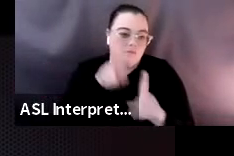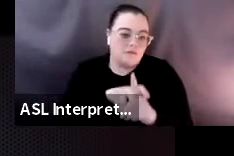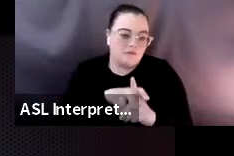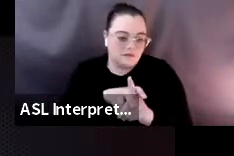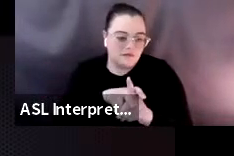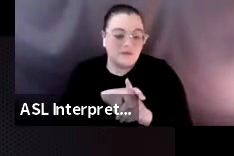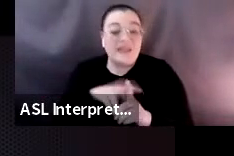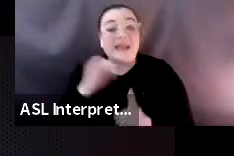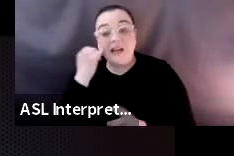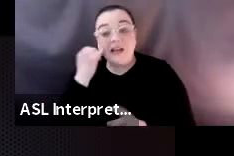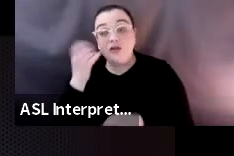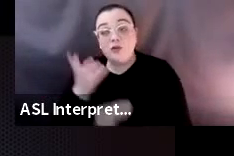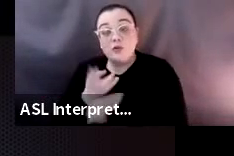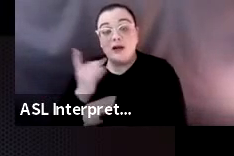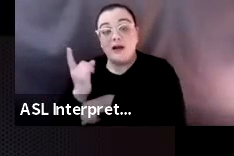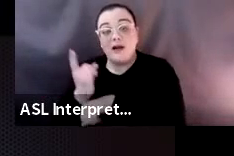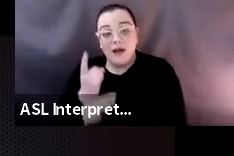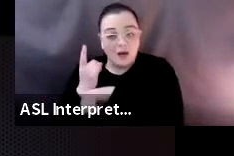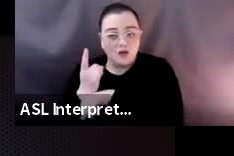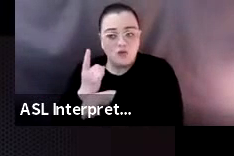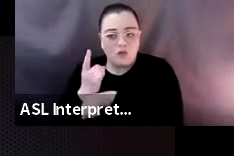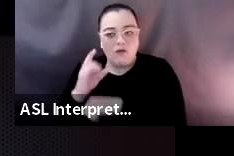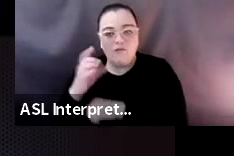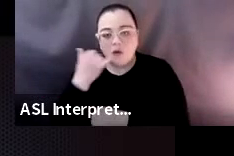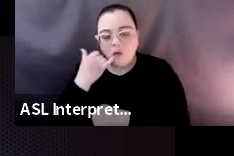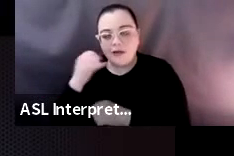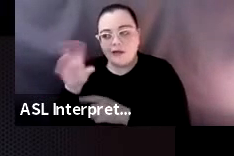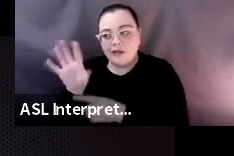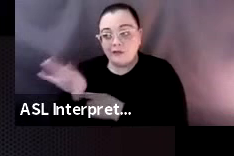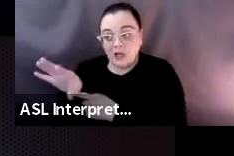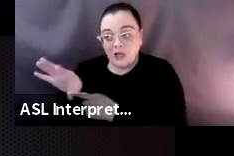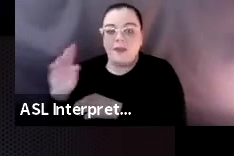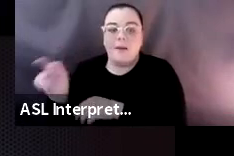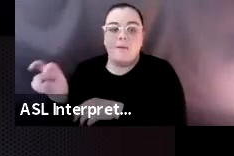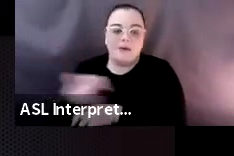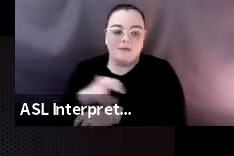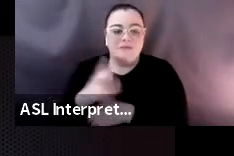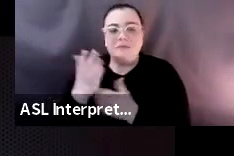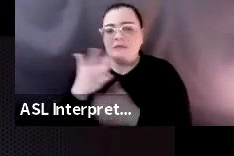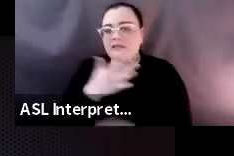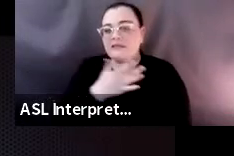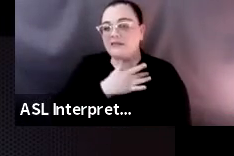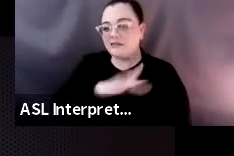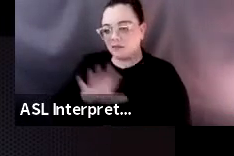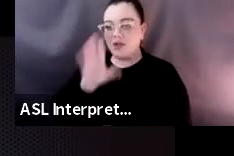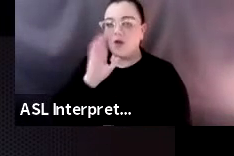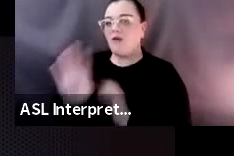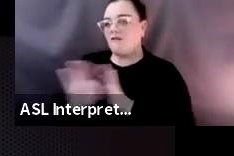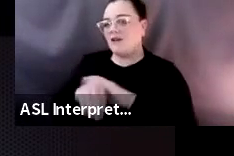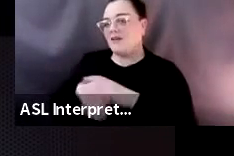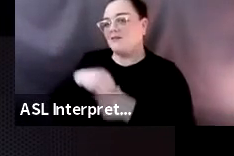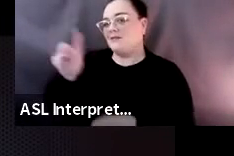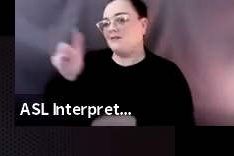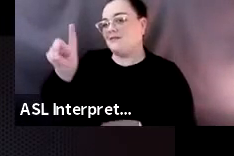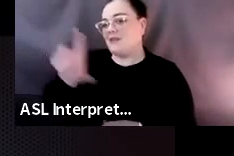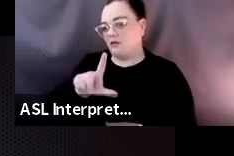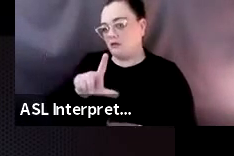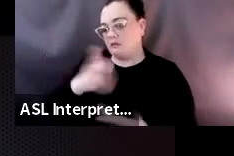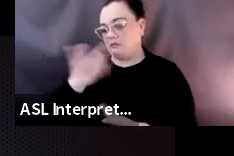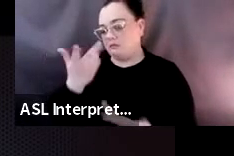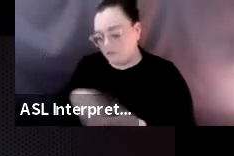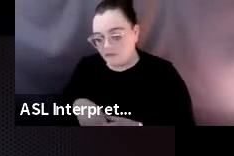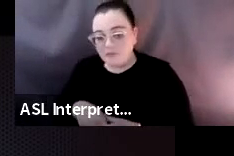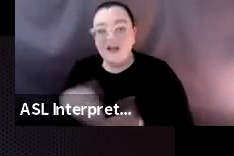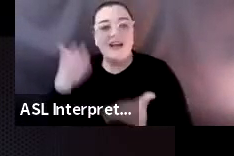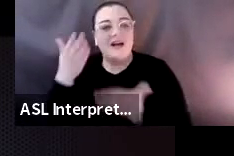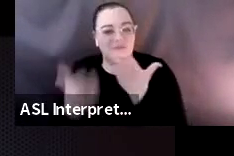you don't have AirDrop, you can just, usually find them in the downloads folder, but depending on what kind of device you have, it might be in a separate one. But if you